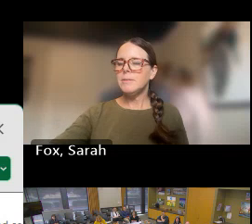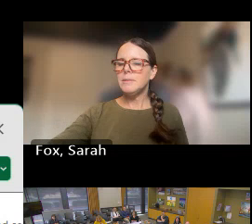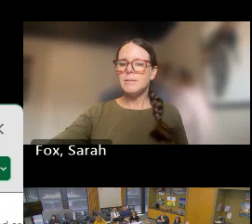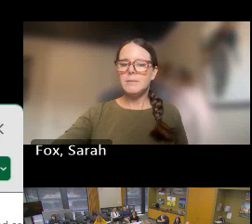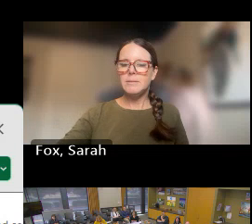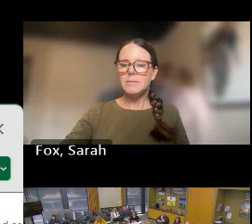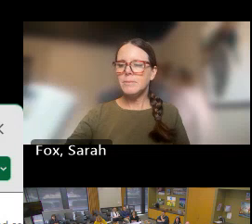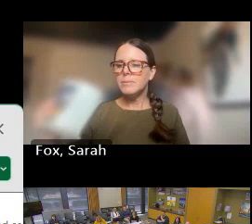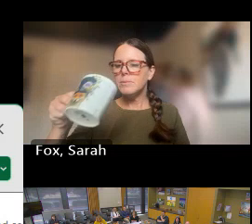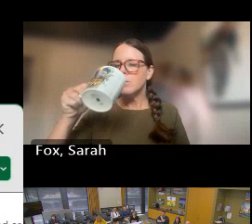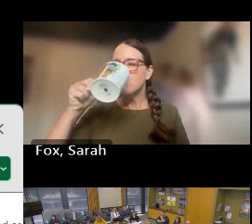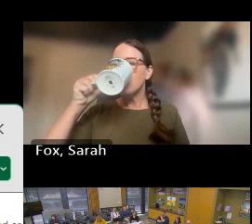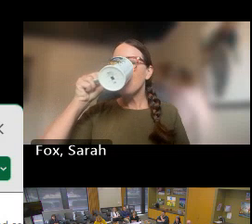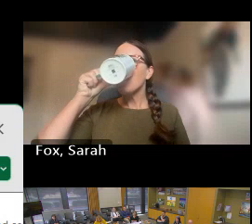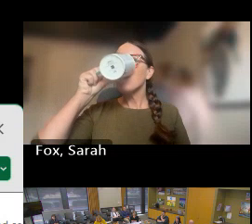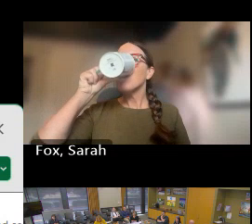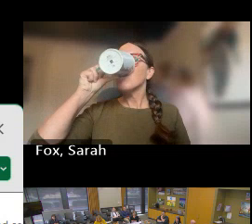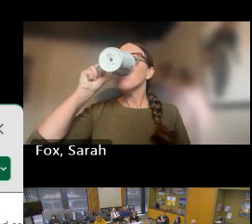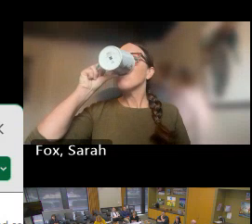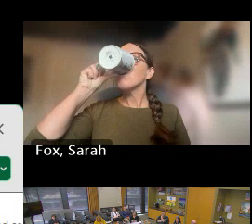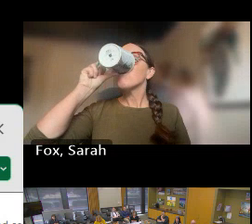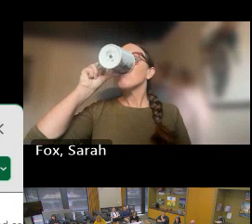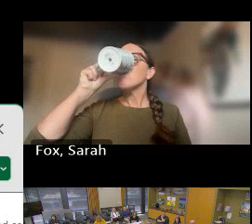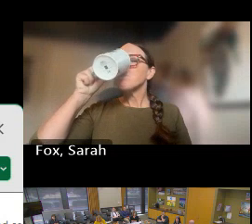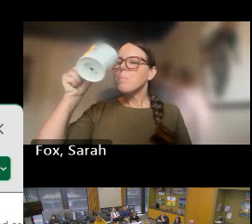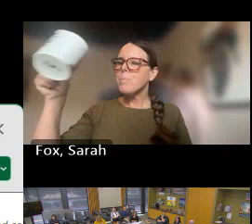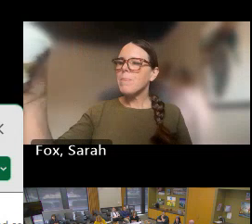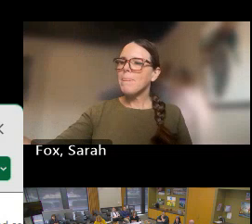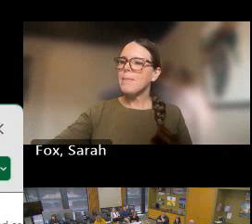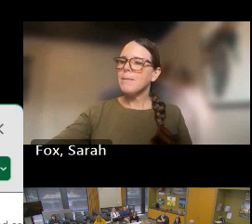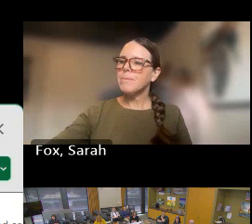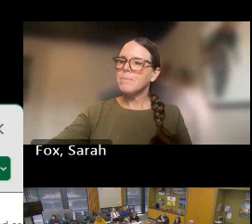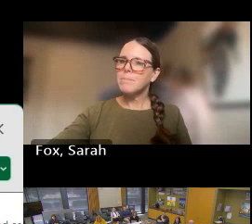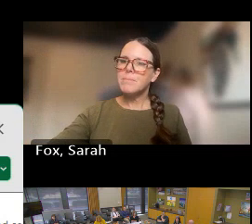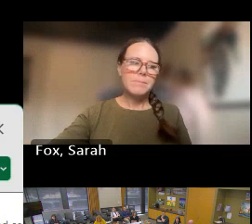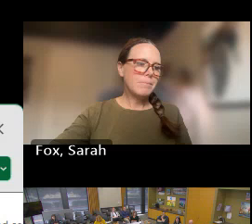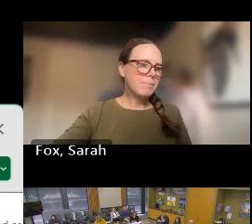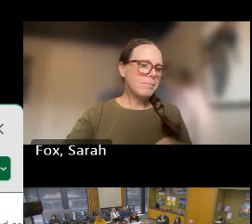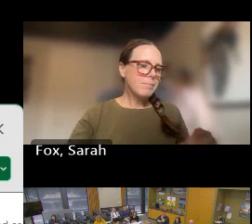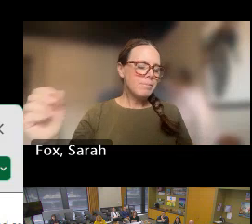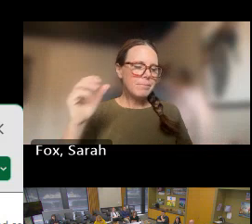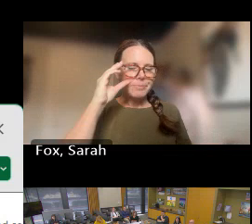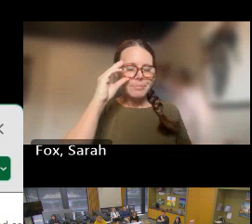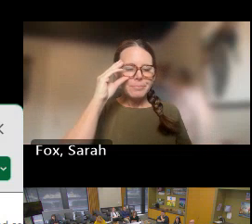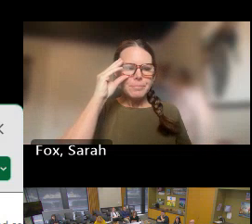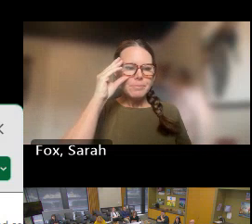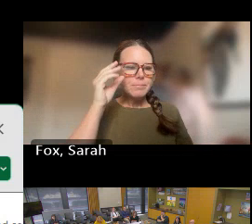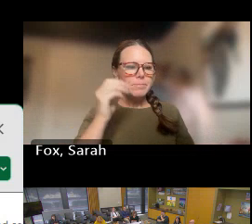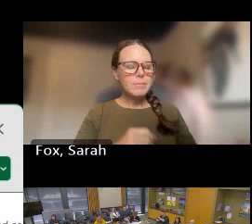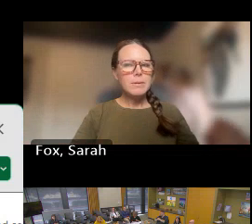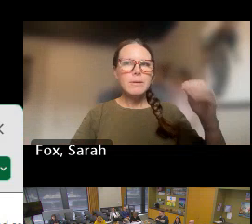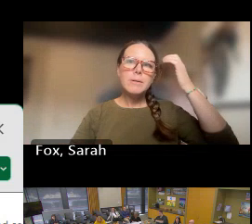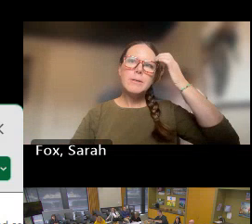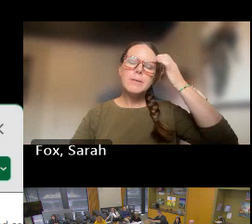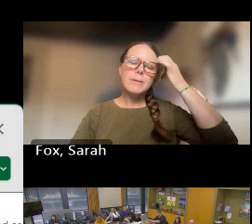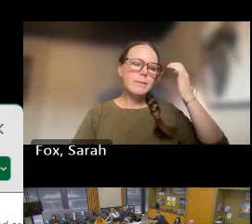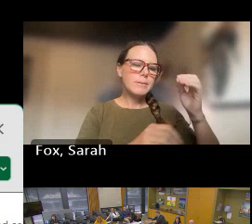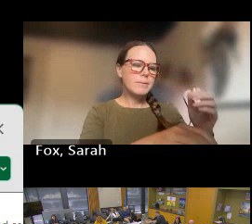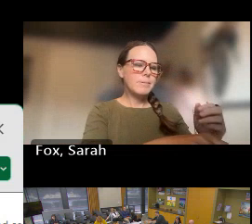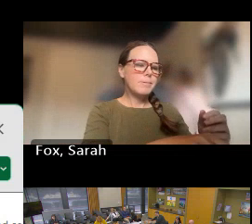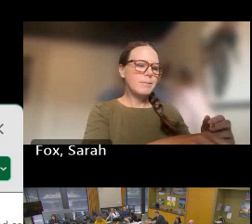If I'm not phrasing it right, please jump in. As you know, Curtis, we went through a process to disclose conflicts of